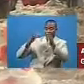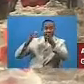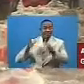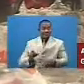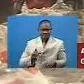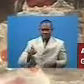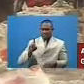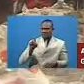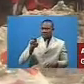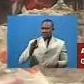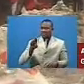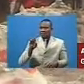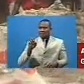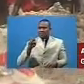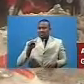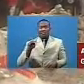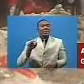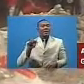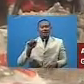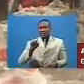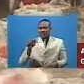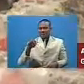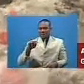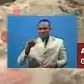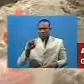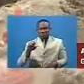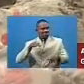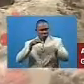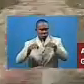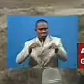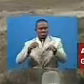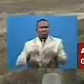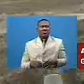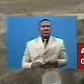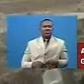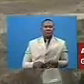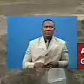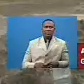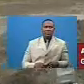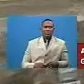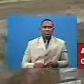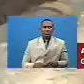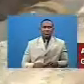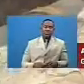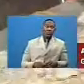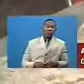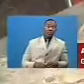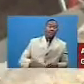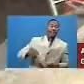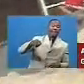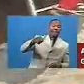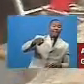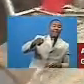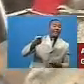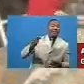project, Dr. Ben Asante, explained some technicalities involved in the activity. What they are doing over there is actually clamping